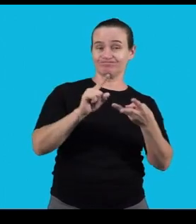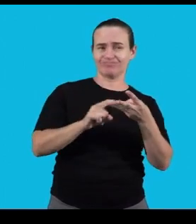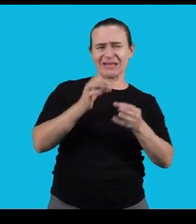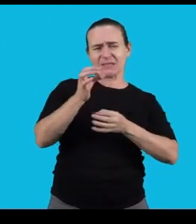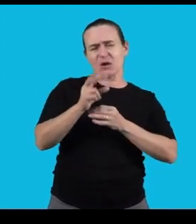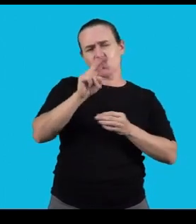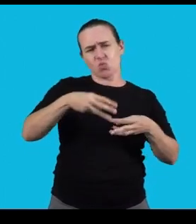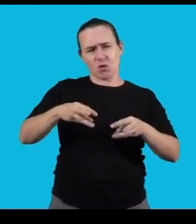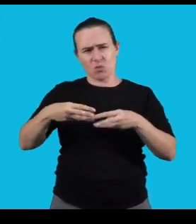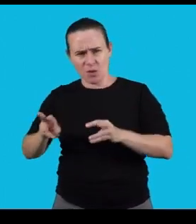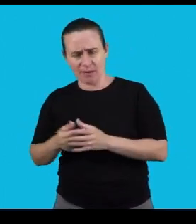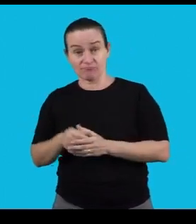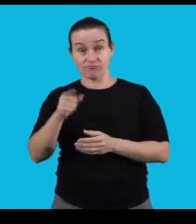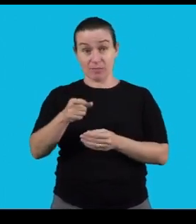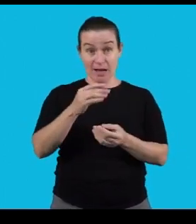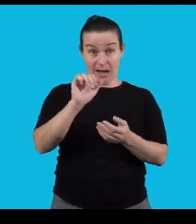233,